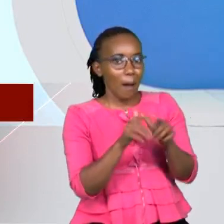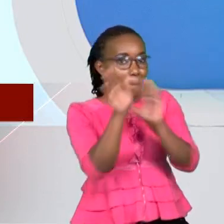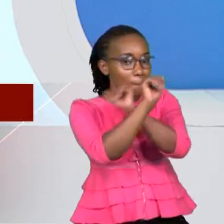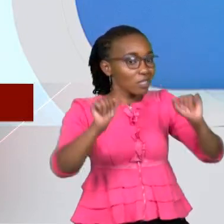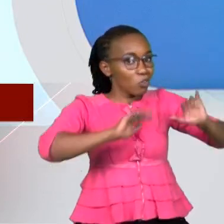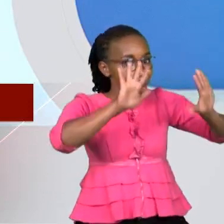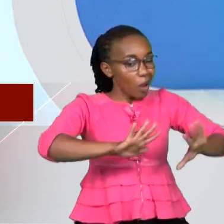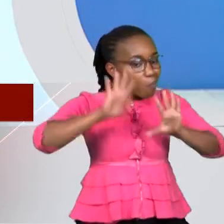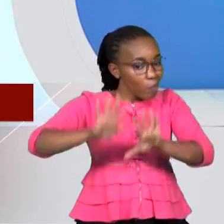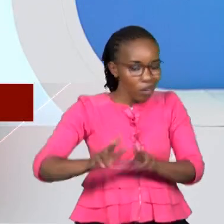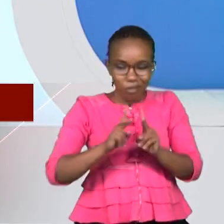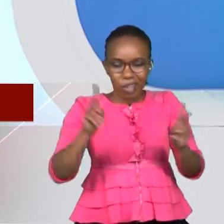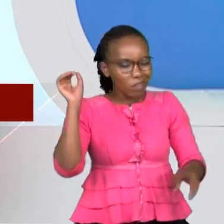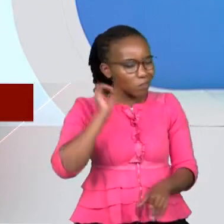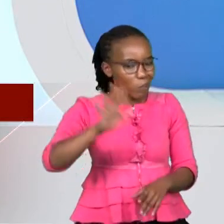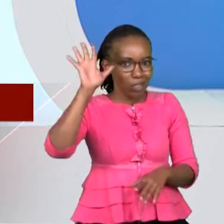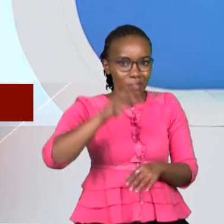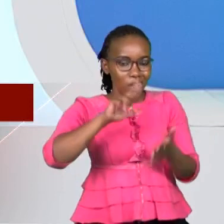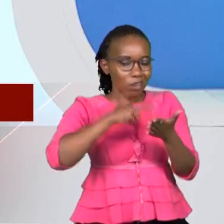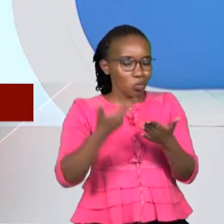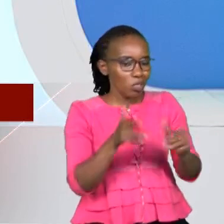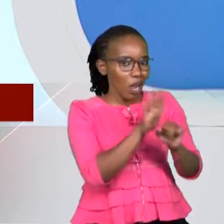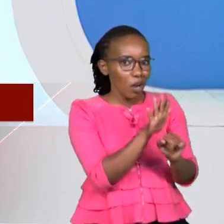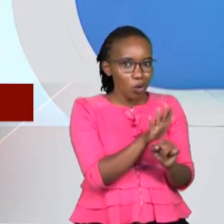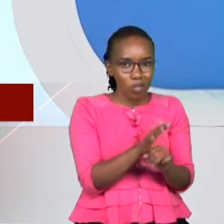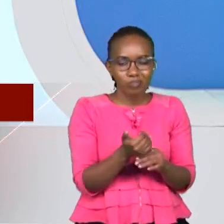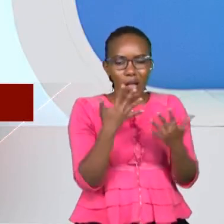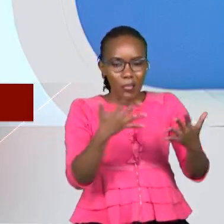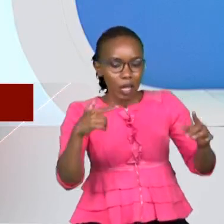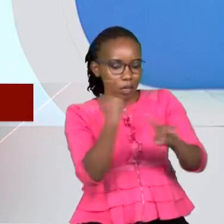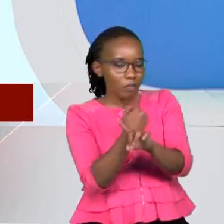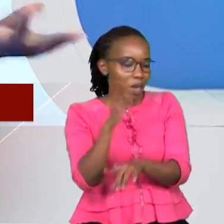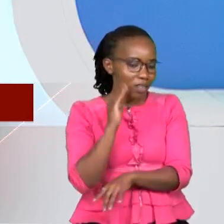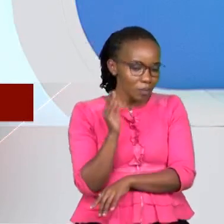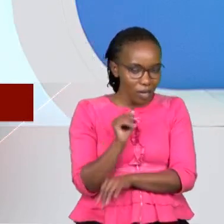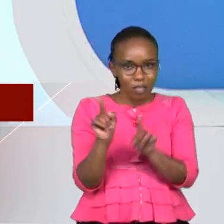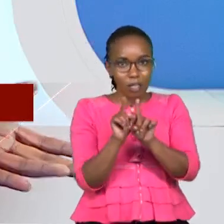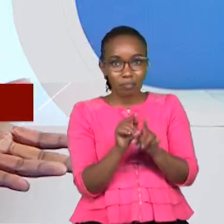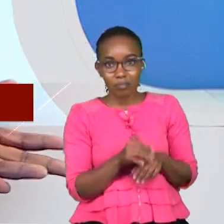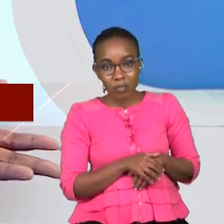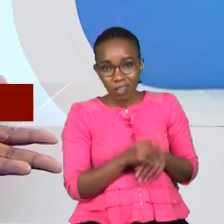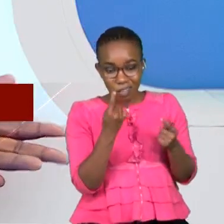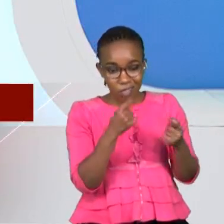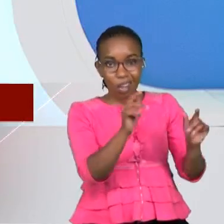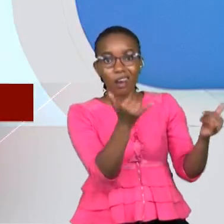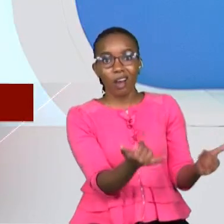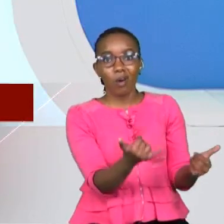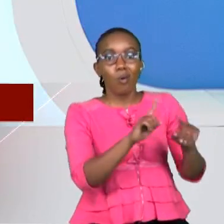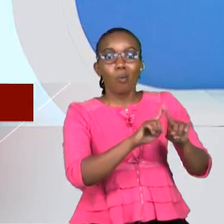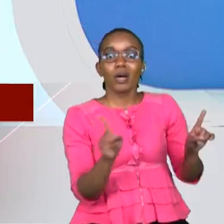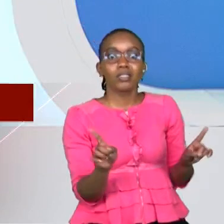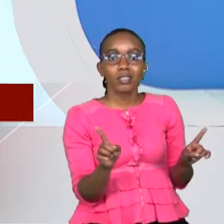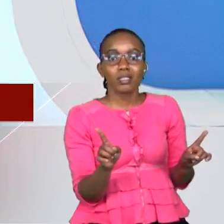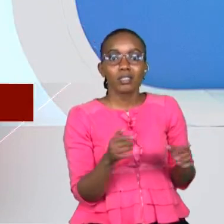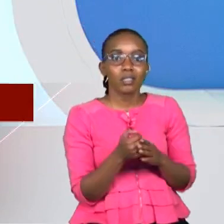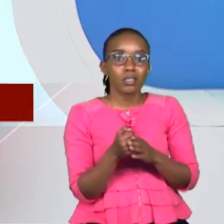very expensive. Right. It takes a lot of resources, a lot of logistics, experience, you know, so you might try it now, but they're going to beat